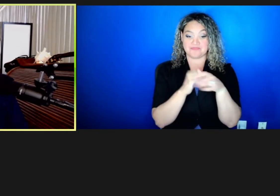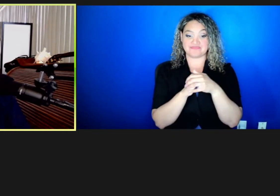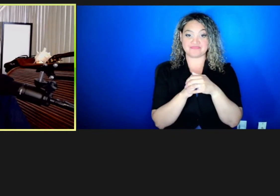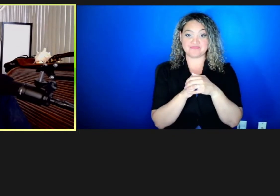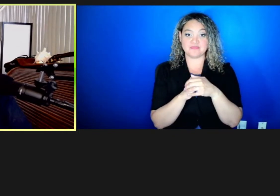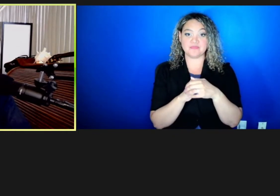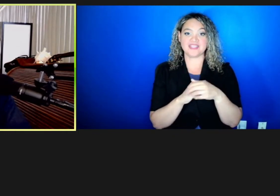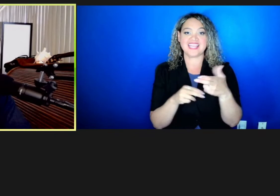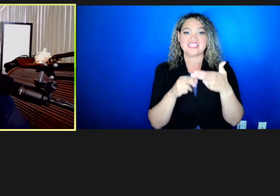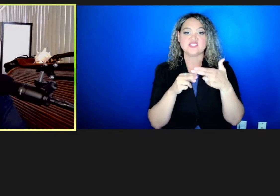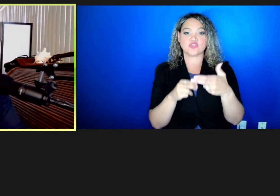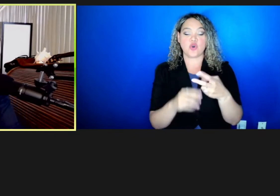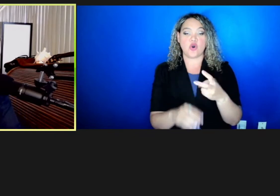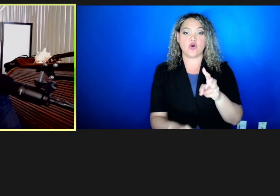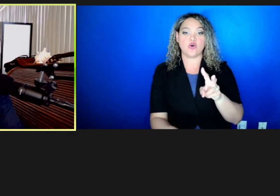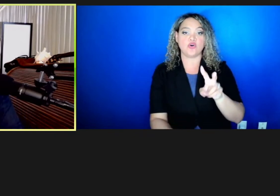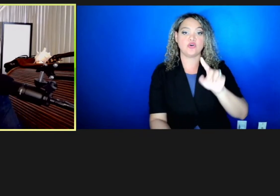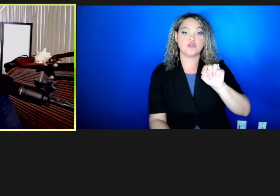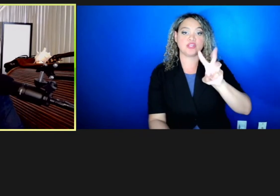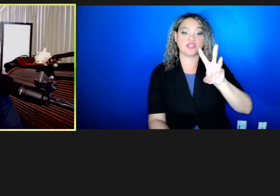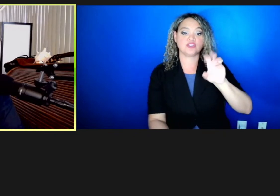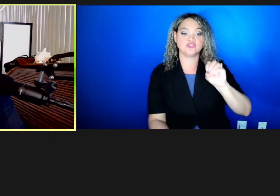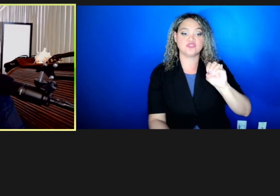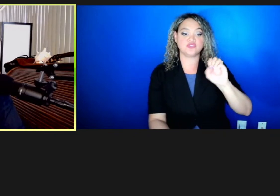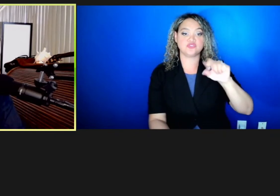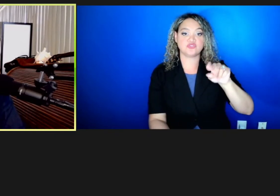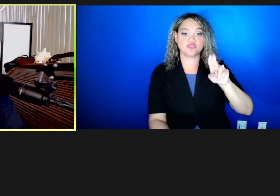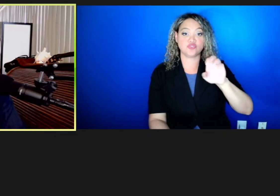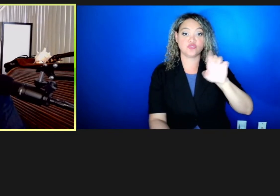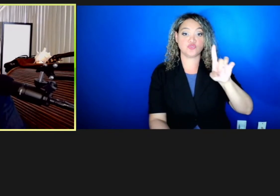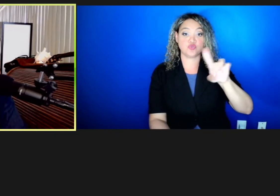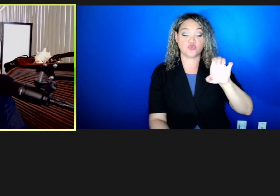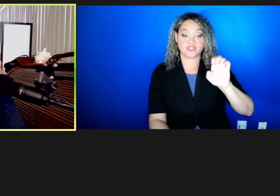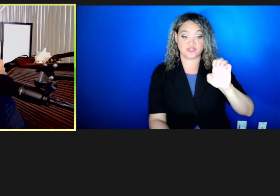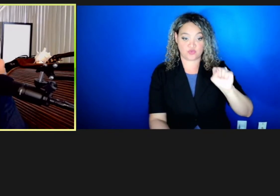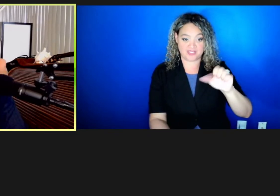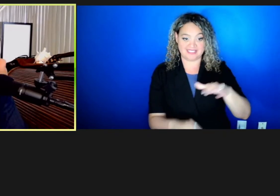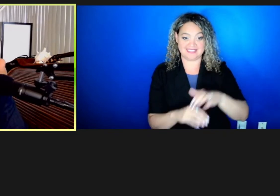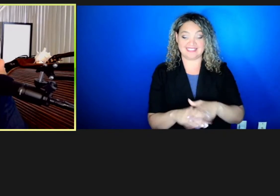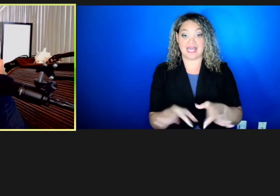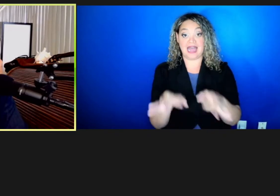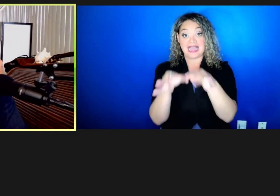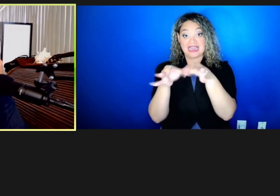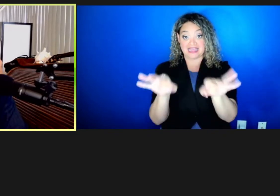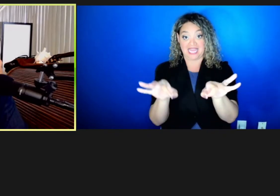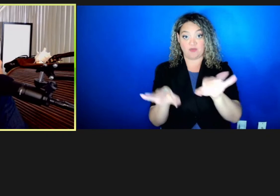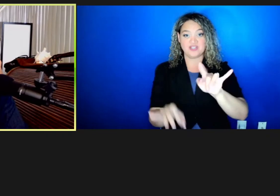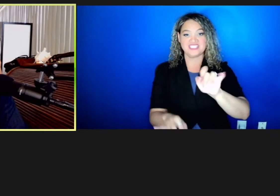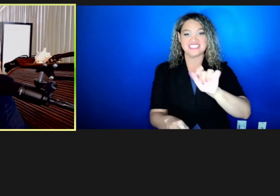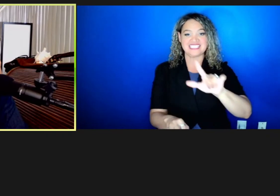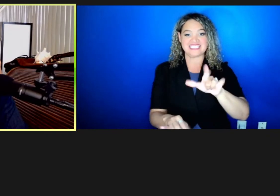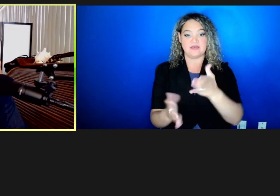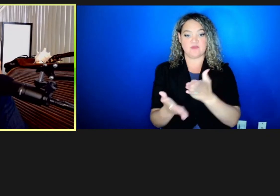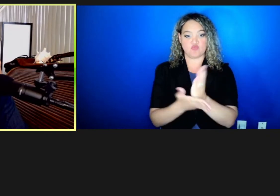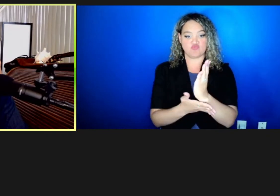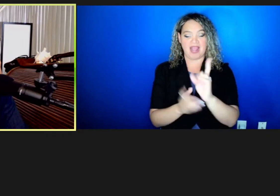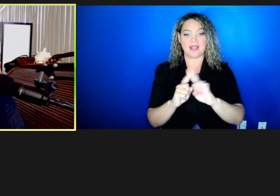2 squeezes. Language is a civil right, but communication is a personal